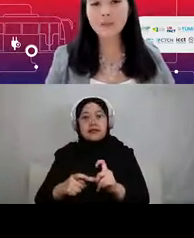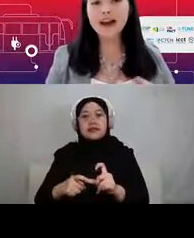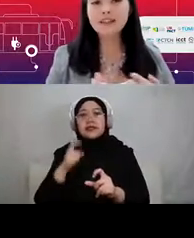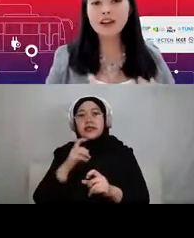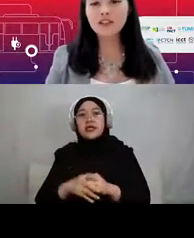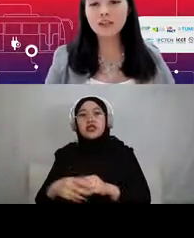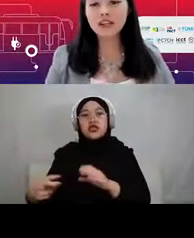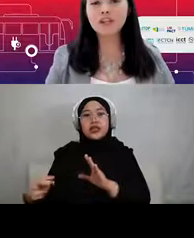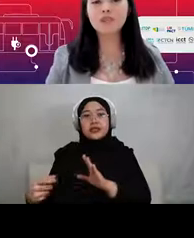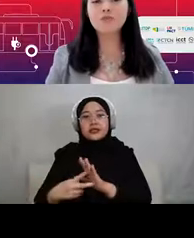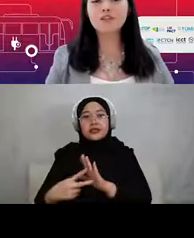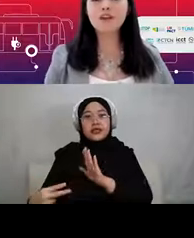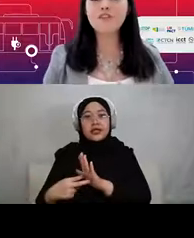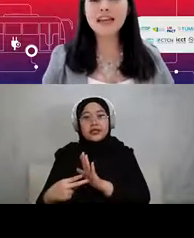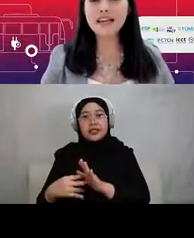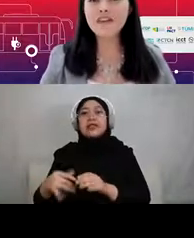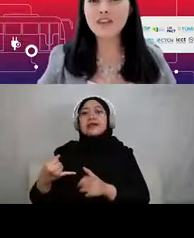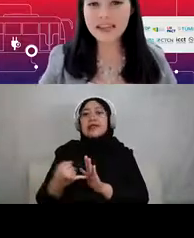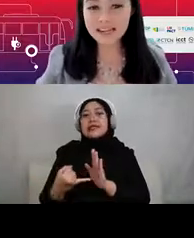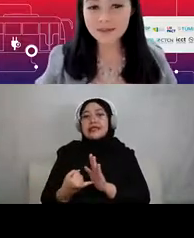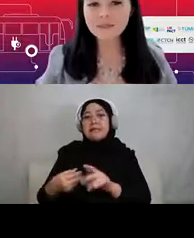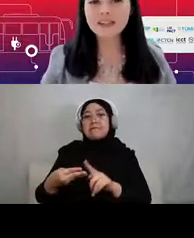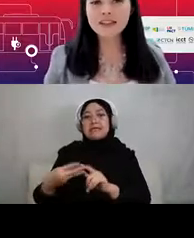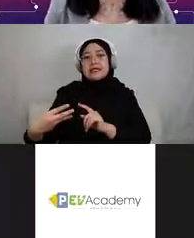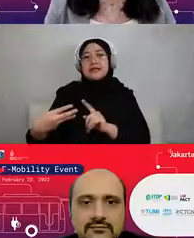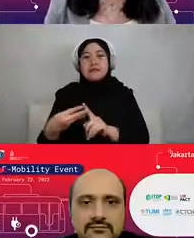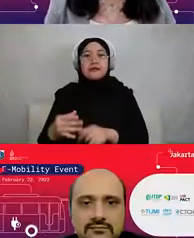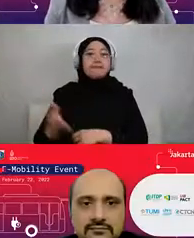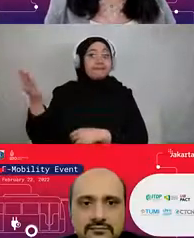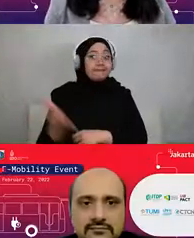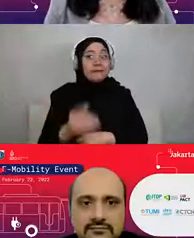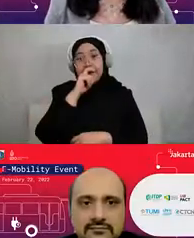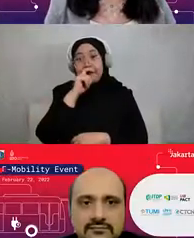would like to pass on the screen to Mr. Vikram Vaidya.